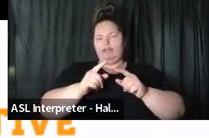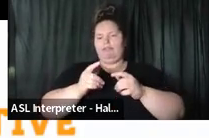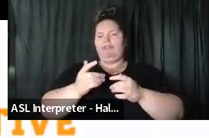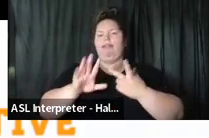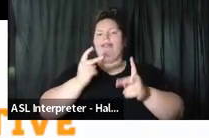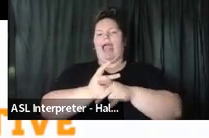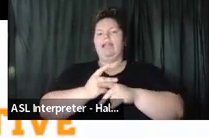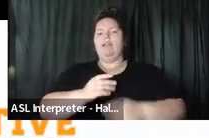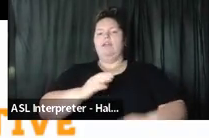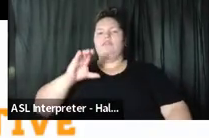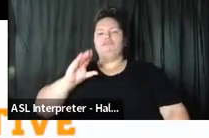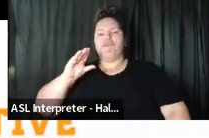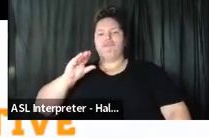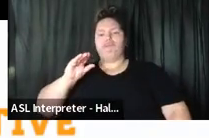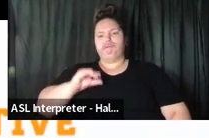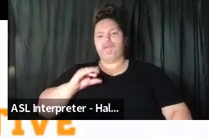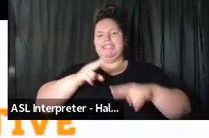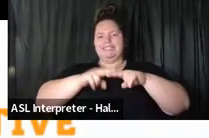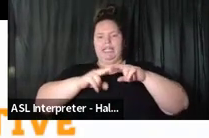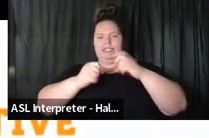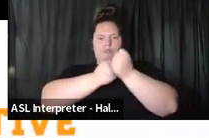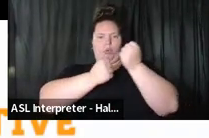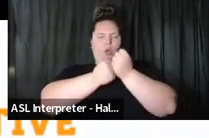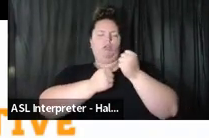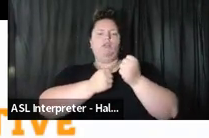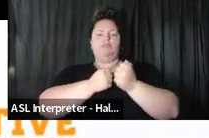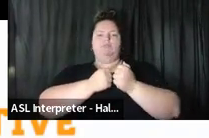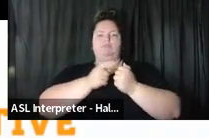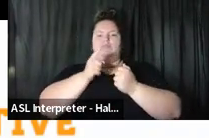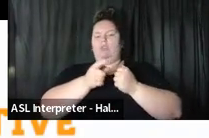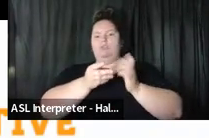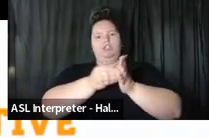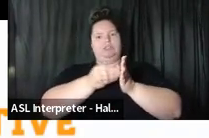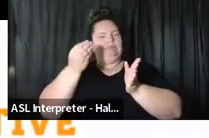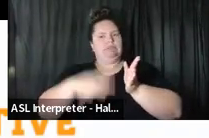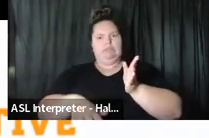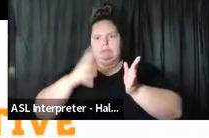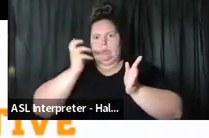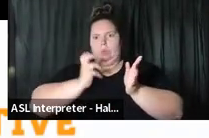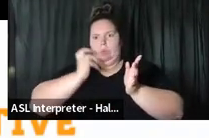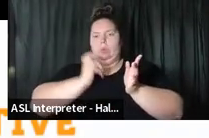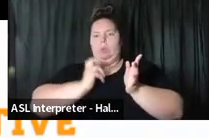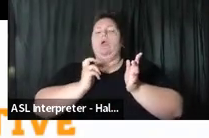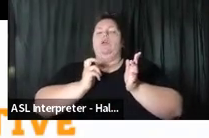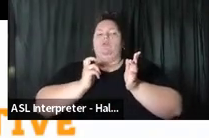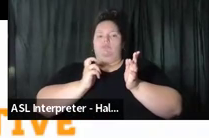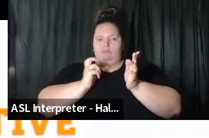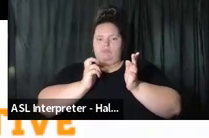seating support in those type of strollers. Those are very, very expensive. So there are